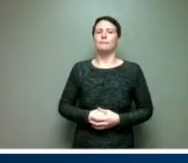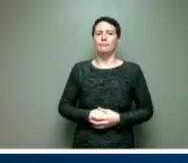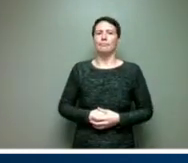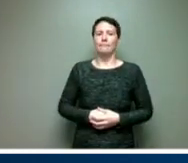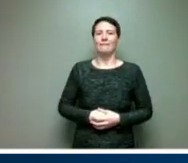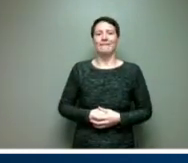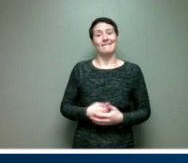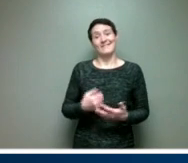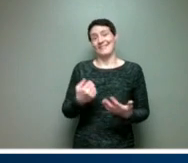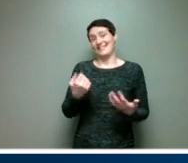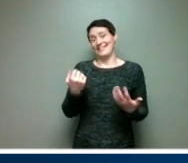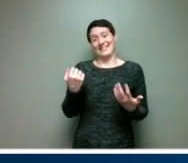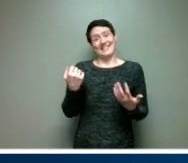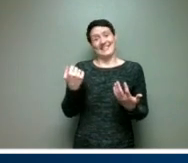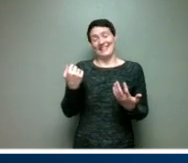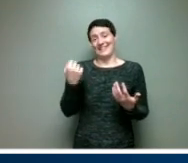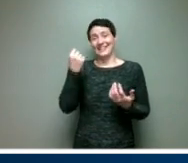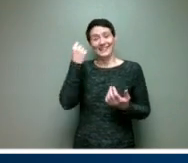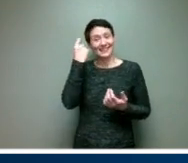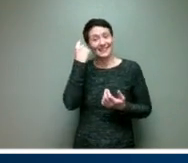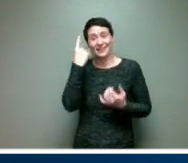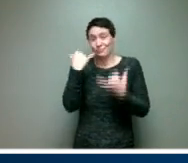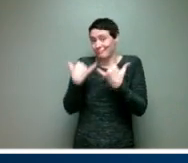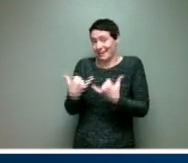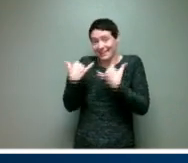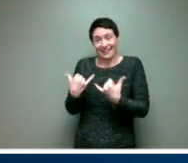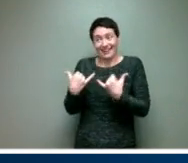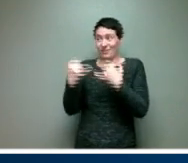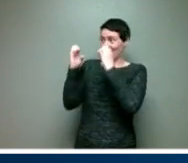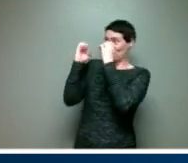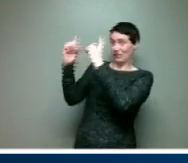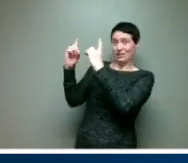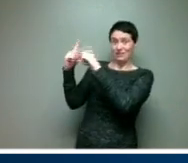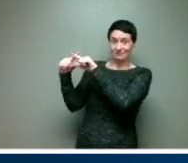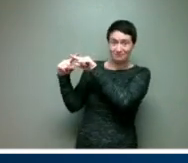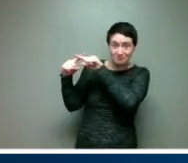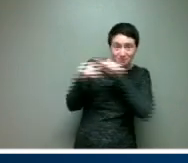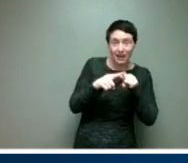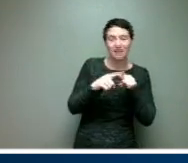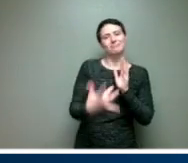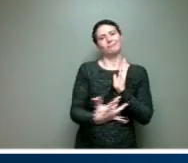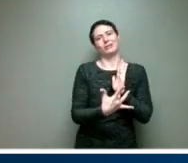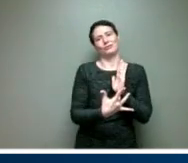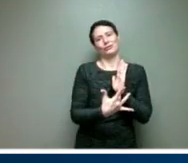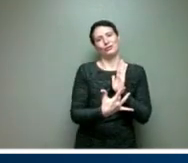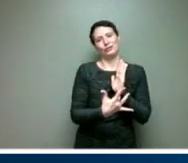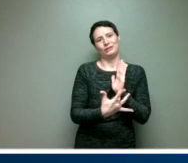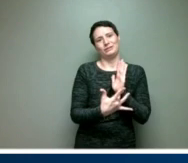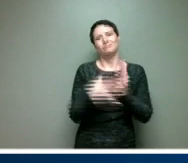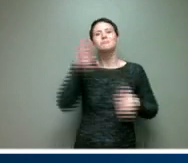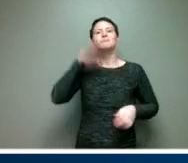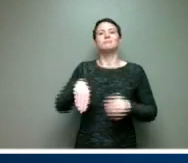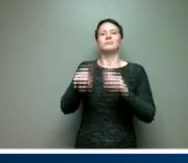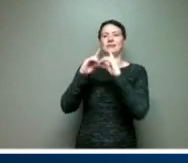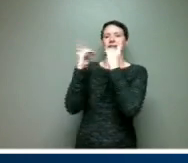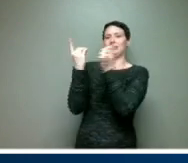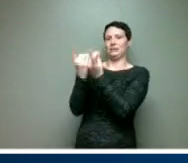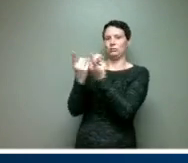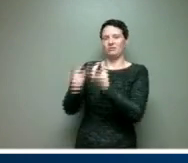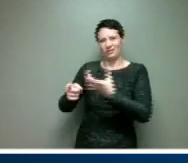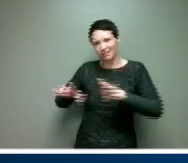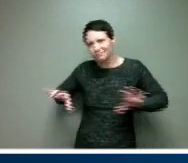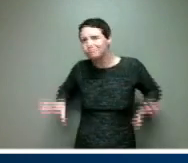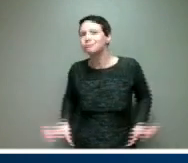have to ensure they have access to basic necessities like food. Yeah. So I know that the district has undertaken a massive effort to